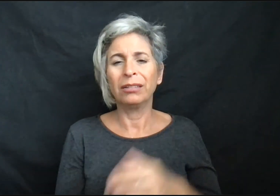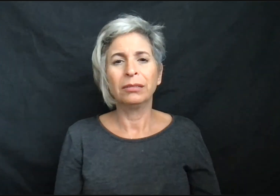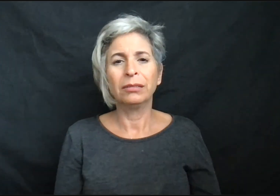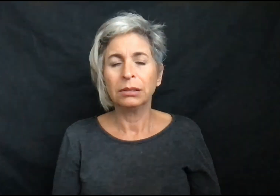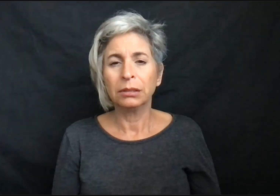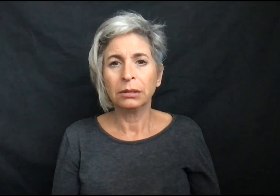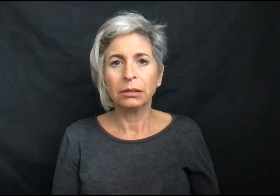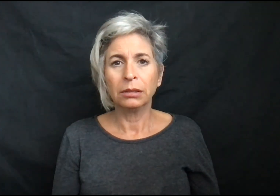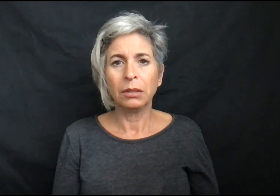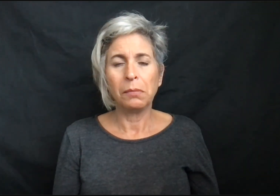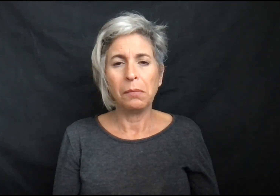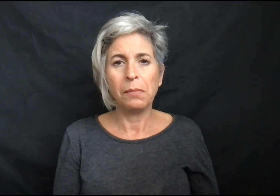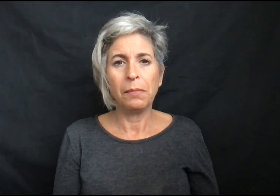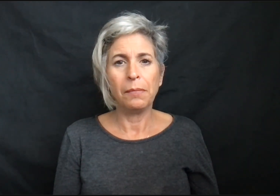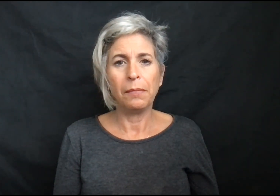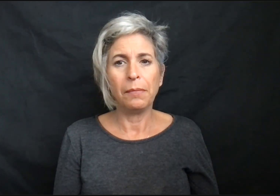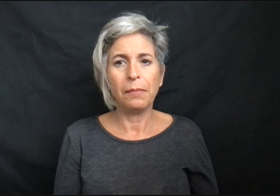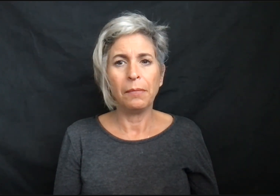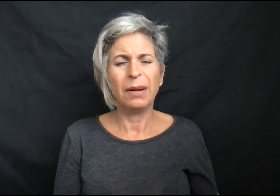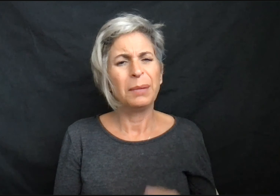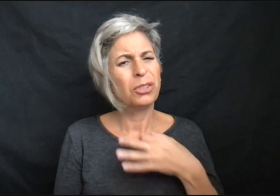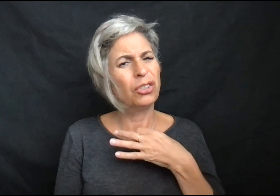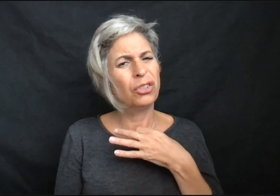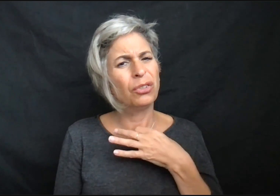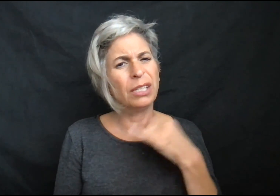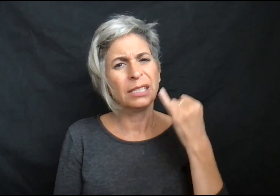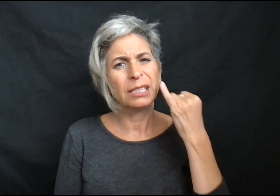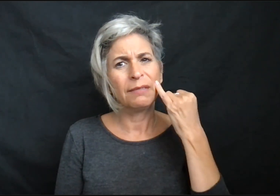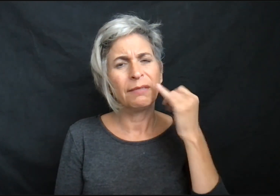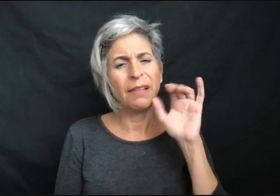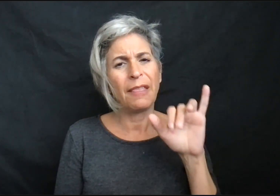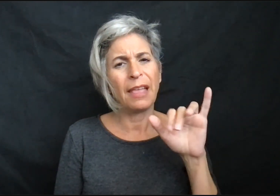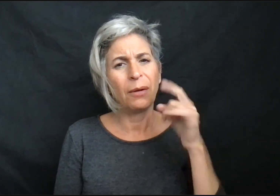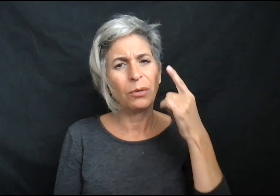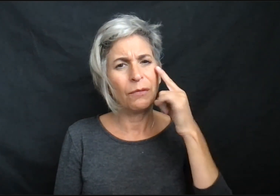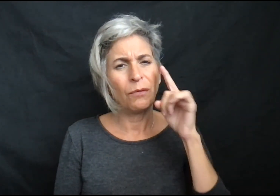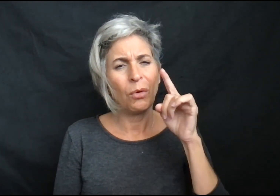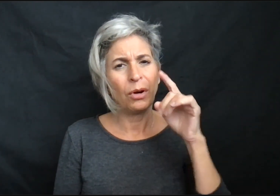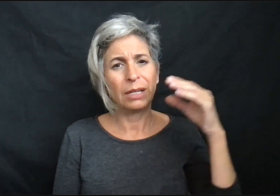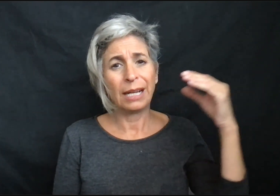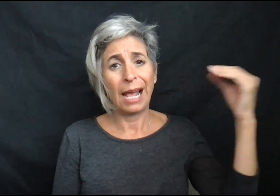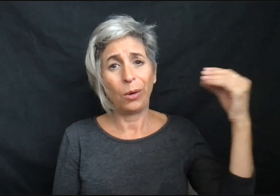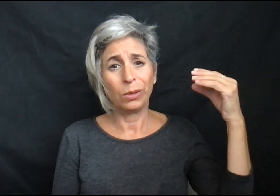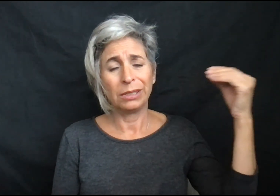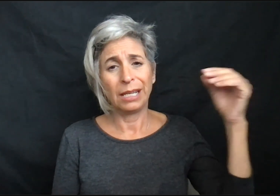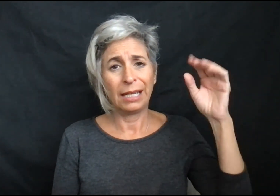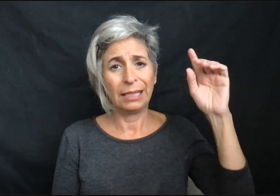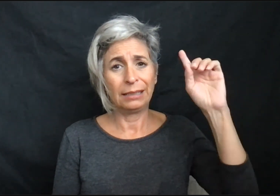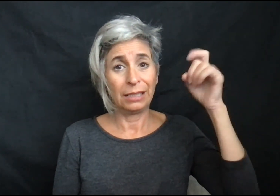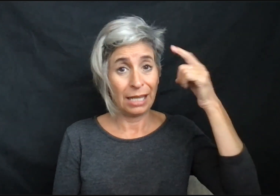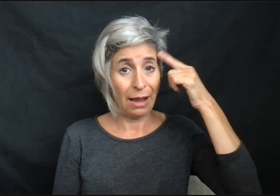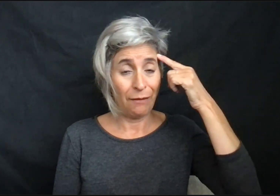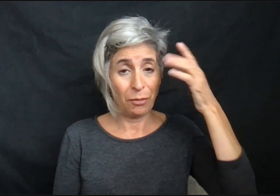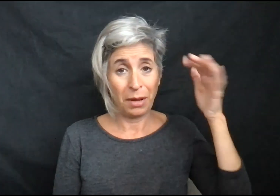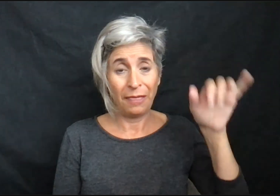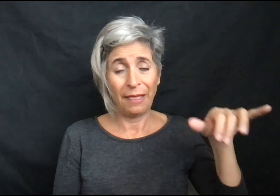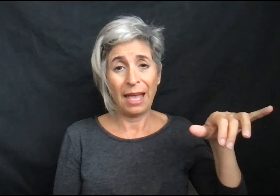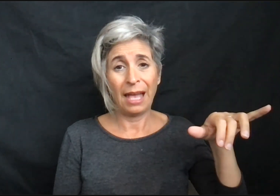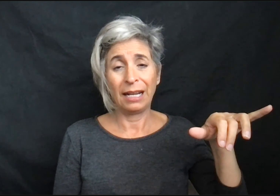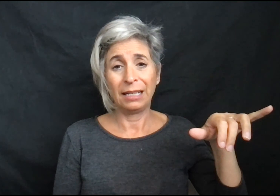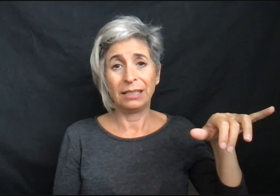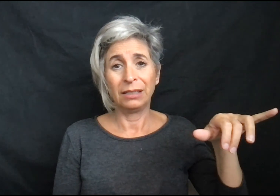answered. Yeah, I'm just wondering if that's for an outside municipality that fire handled